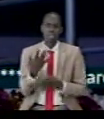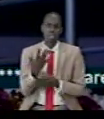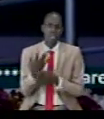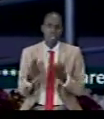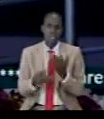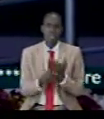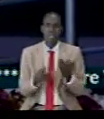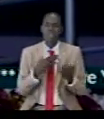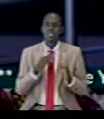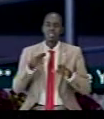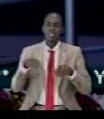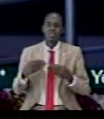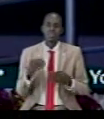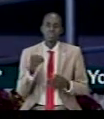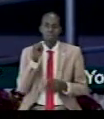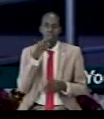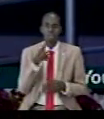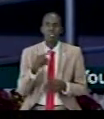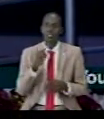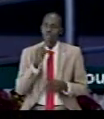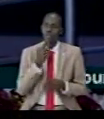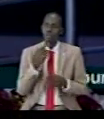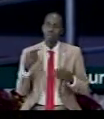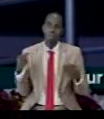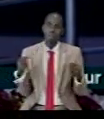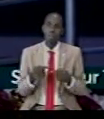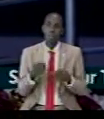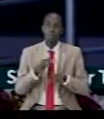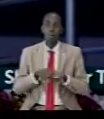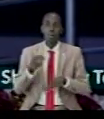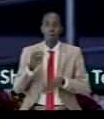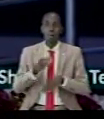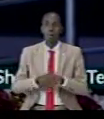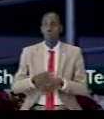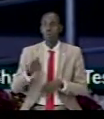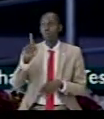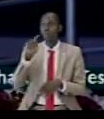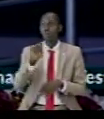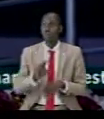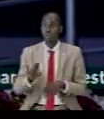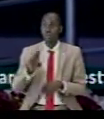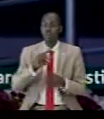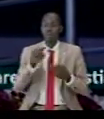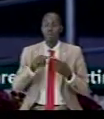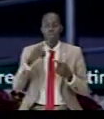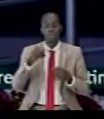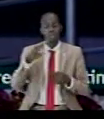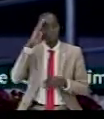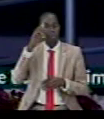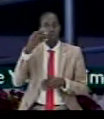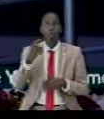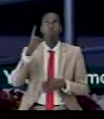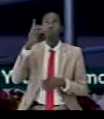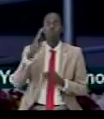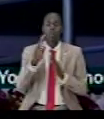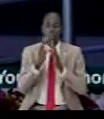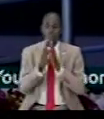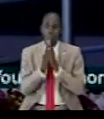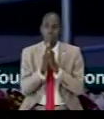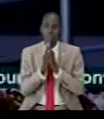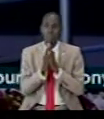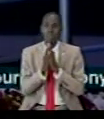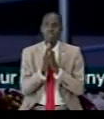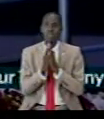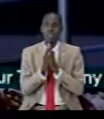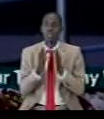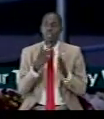it was paining her really, really much. But on Thursday, when the man of God prayed, and